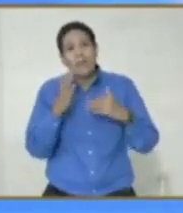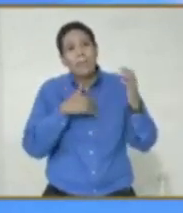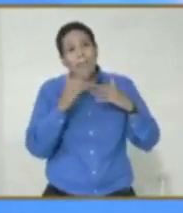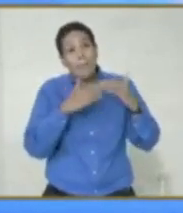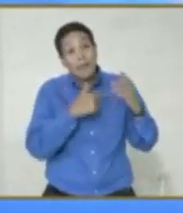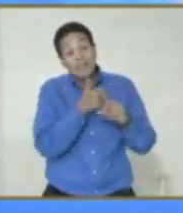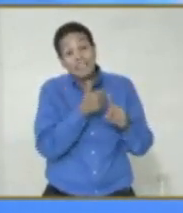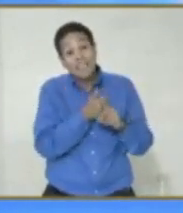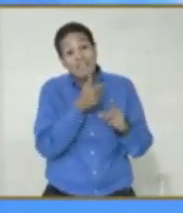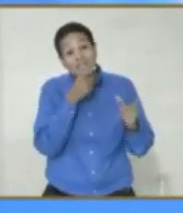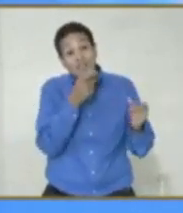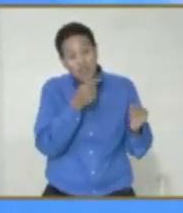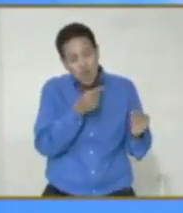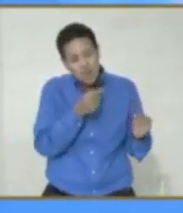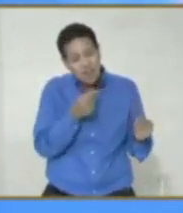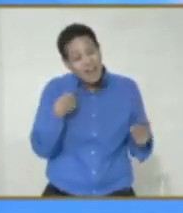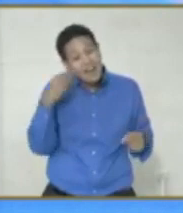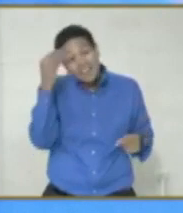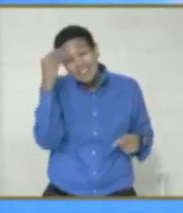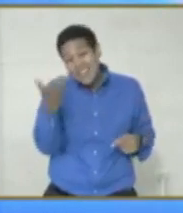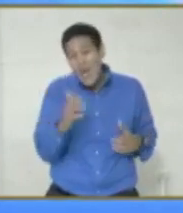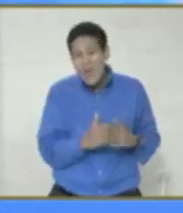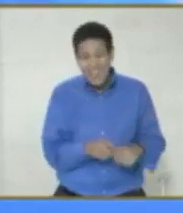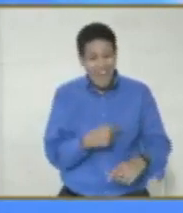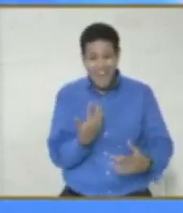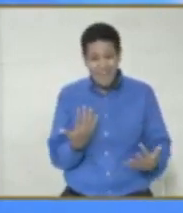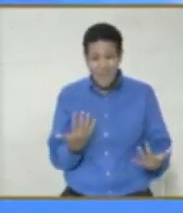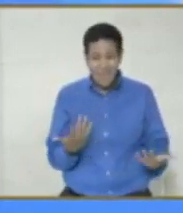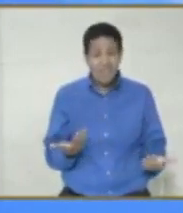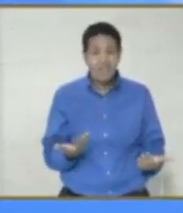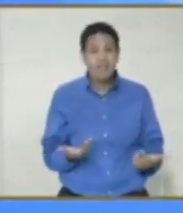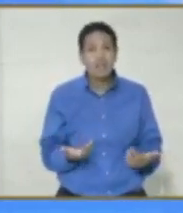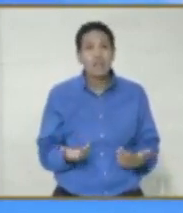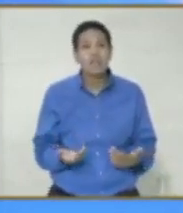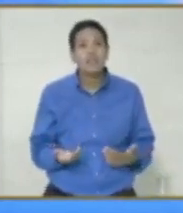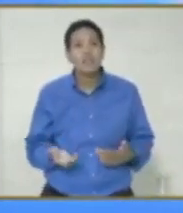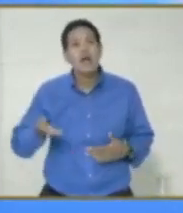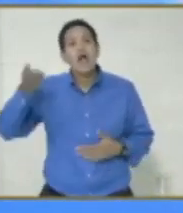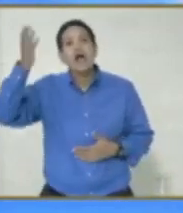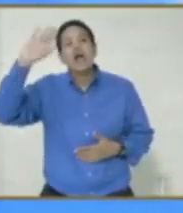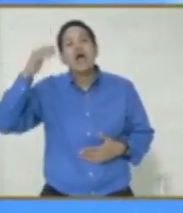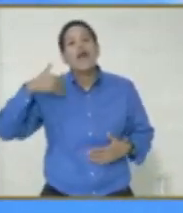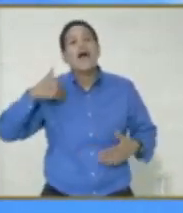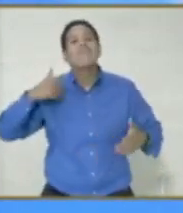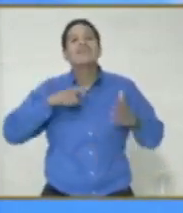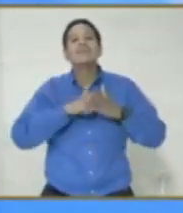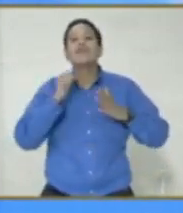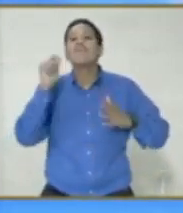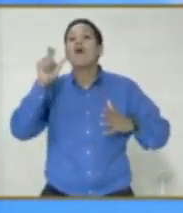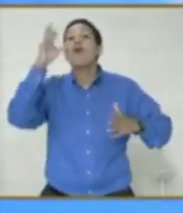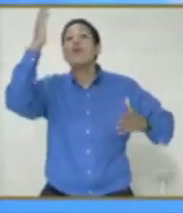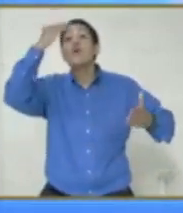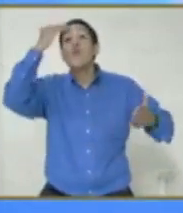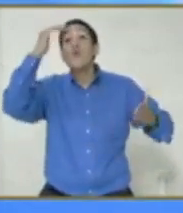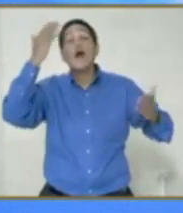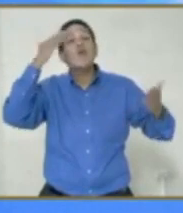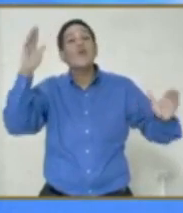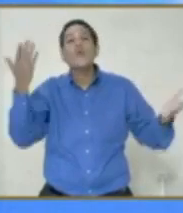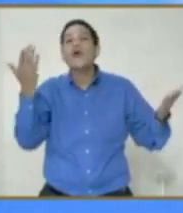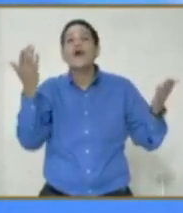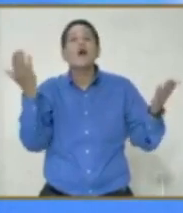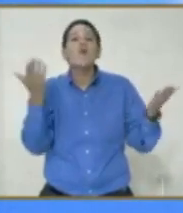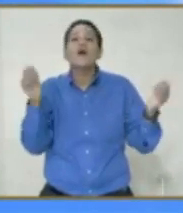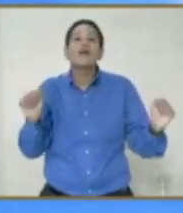done in that way? And I said to them, God owes the key of all unknown, and I don't know what can happen, because there are persons at